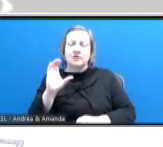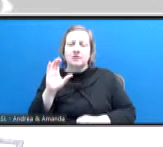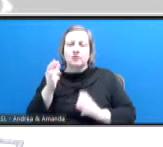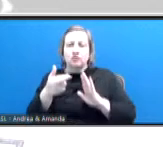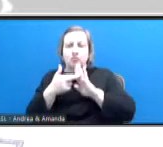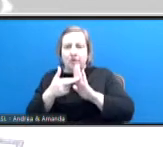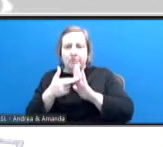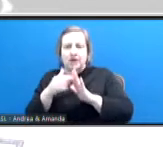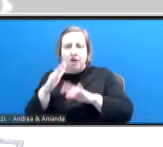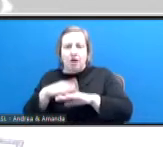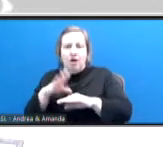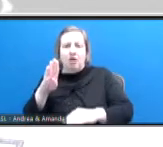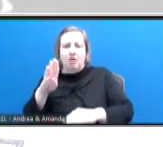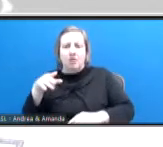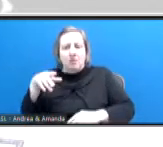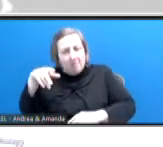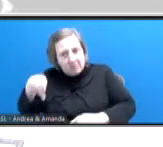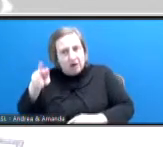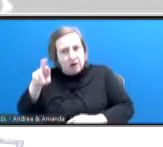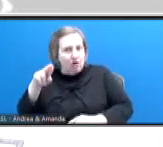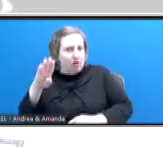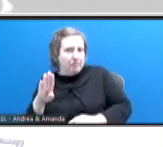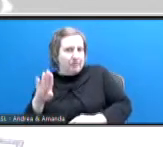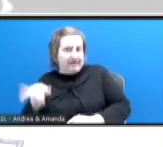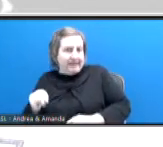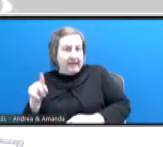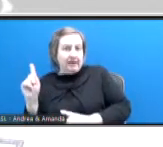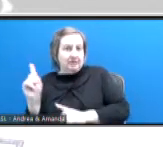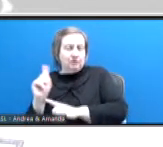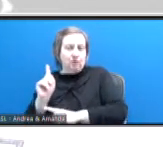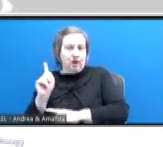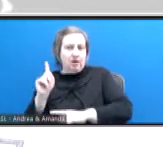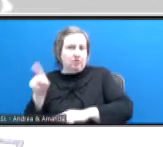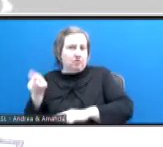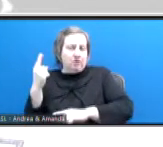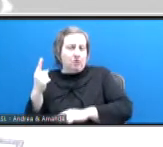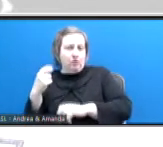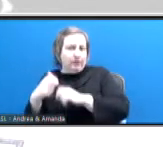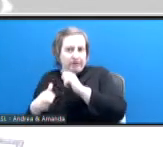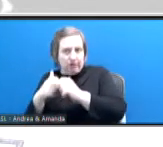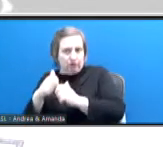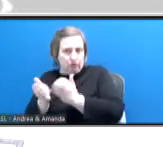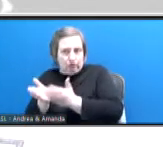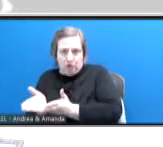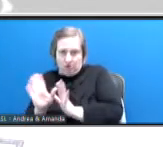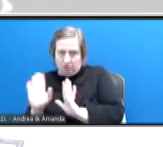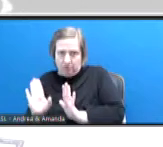representatives on the PRBs are where the only issues lie.